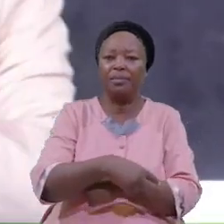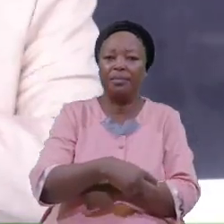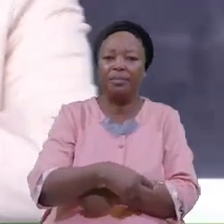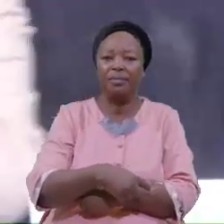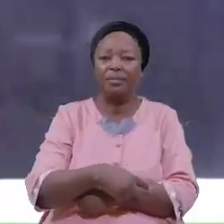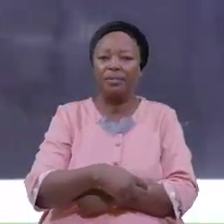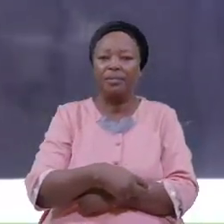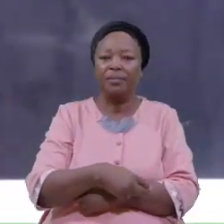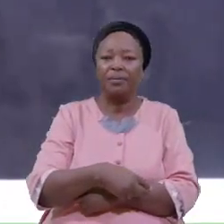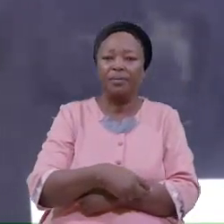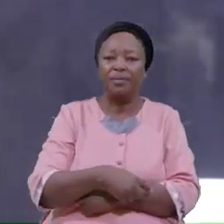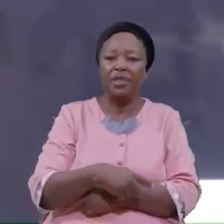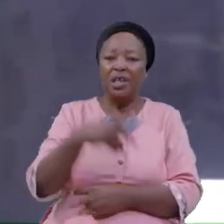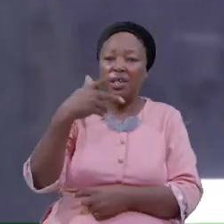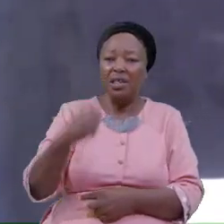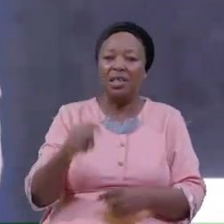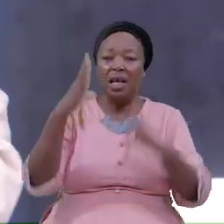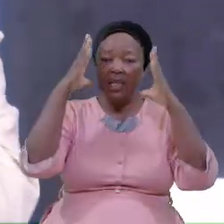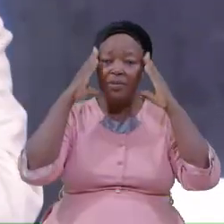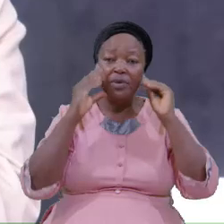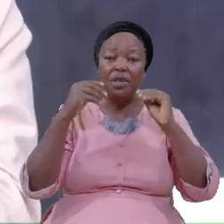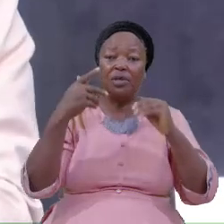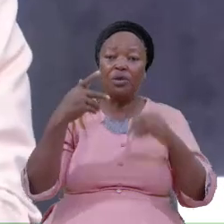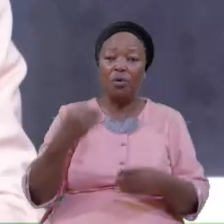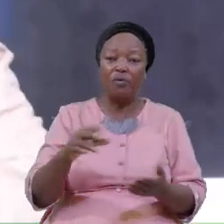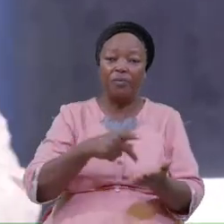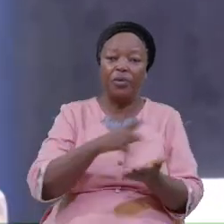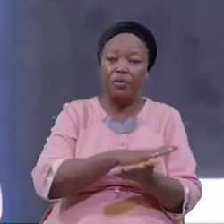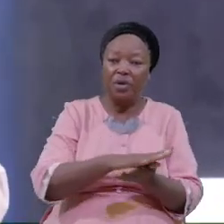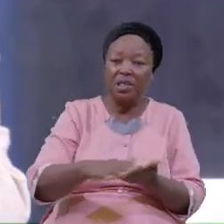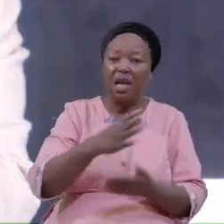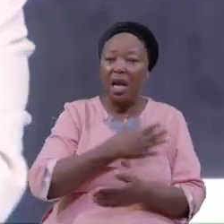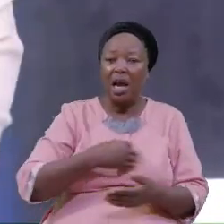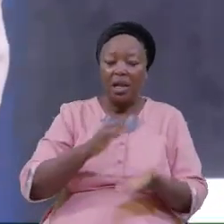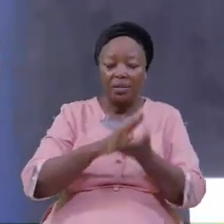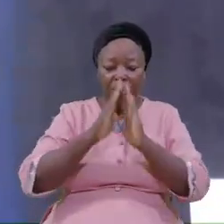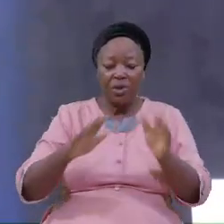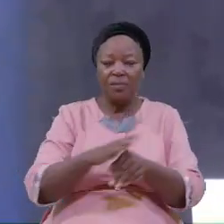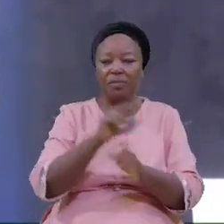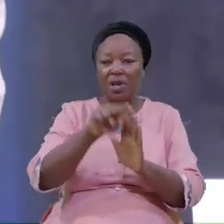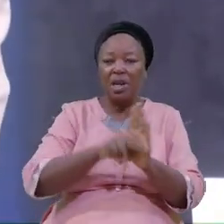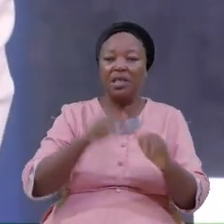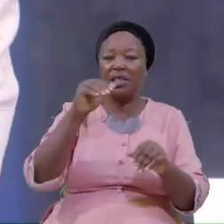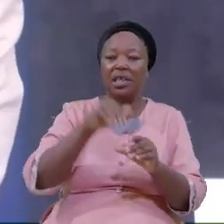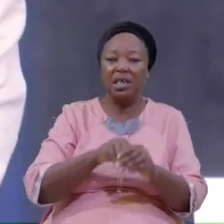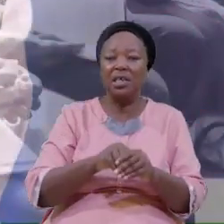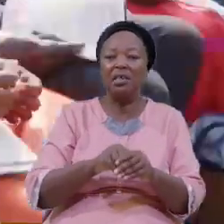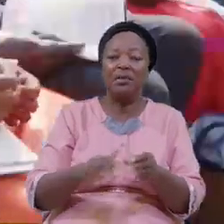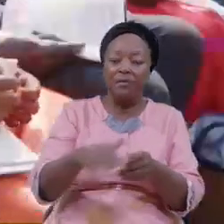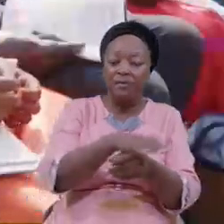The experience of purity and peacefulness in full